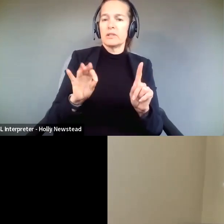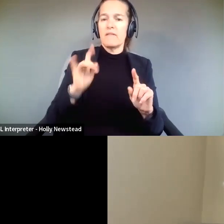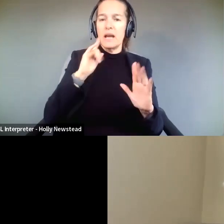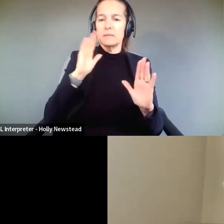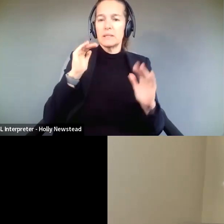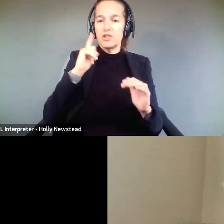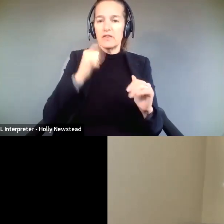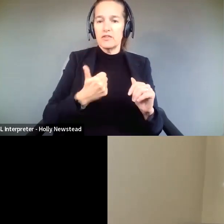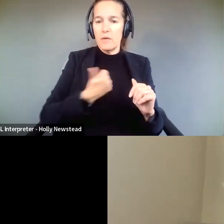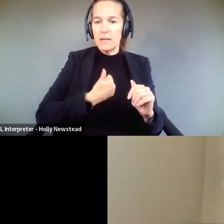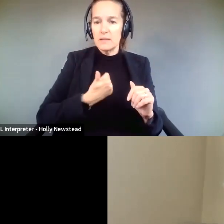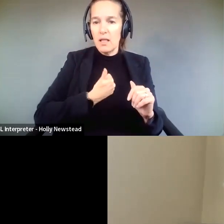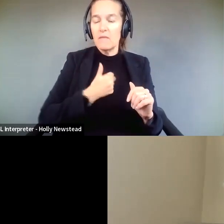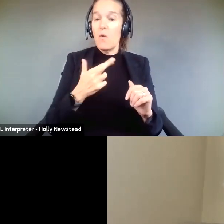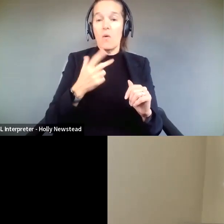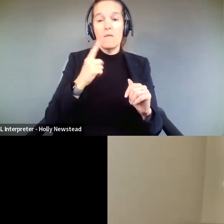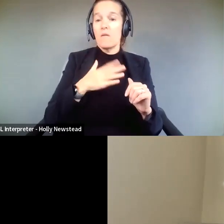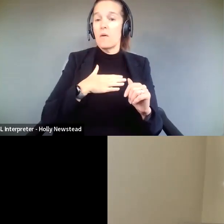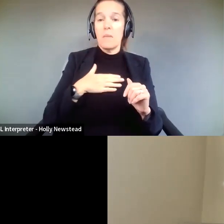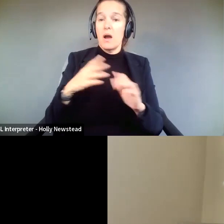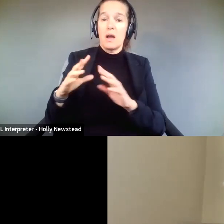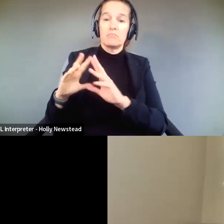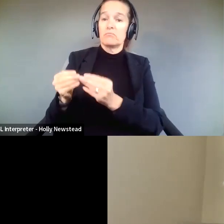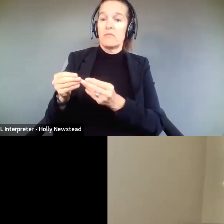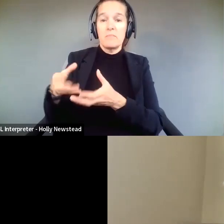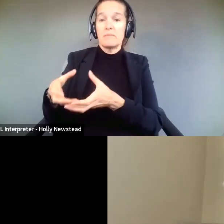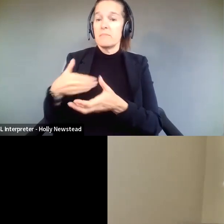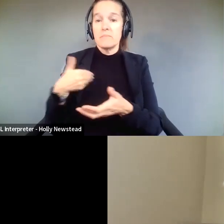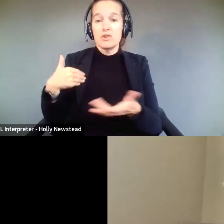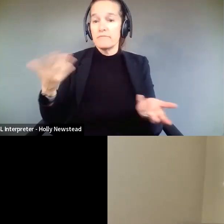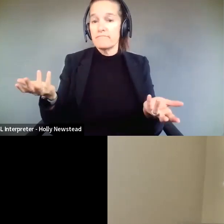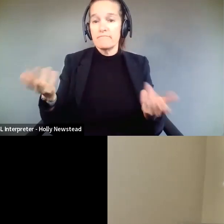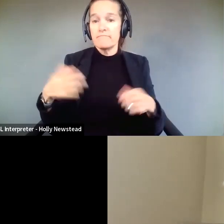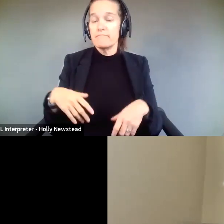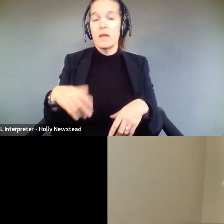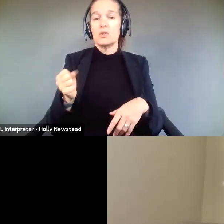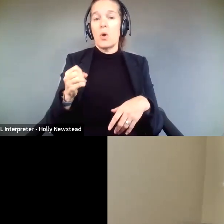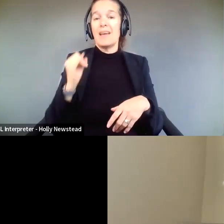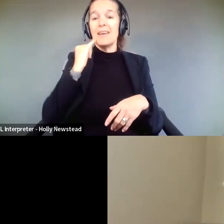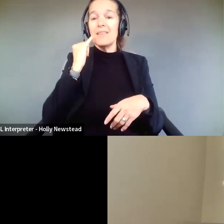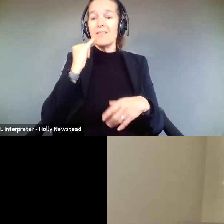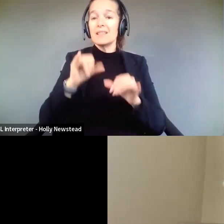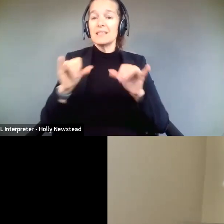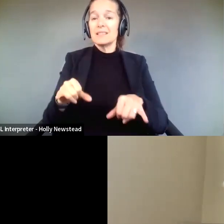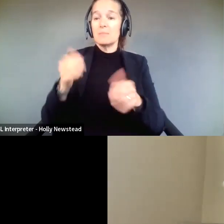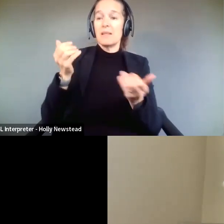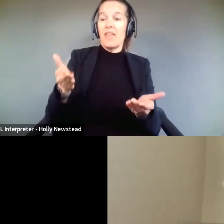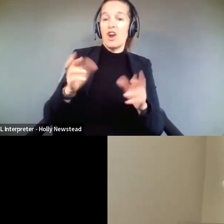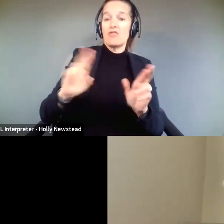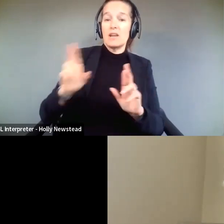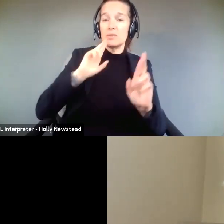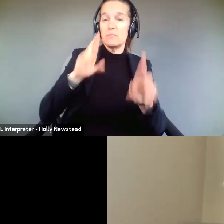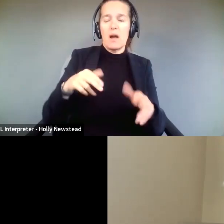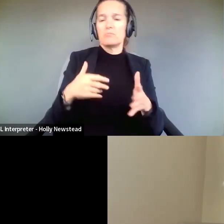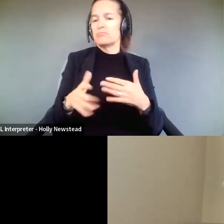myself or for my loved one. And whether the system is there and ready to respond, like the people